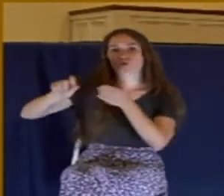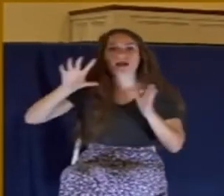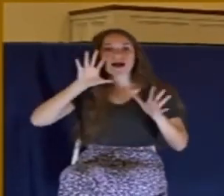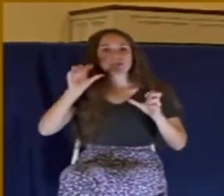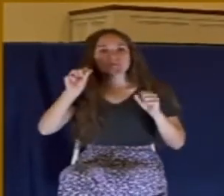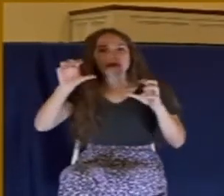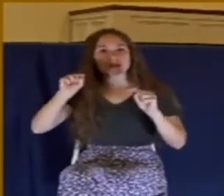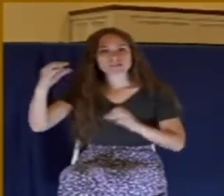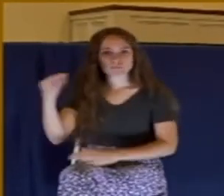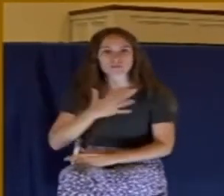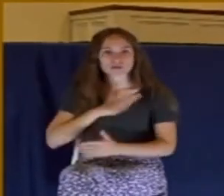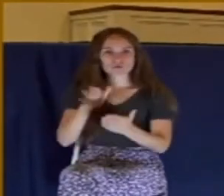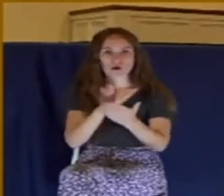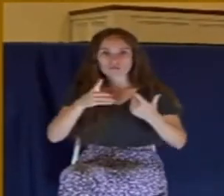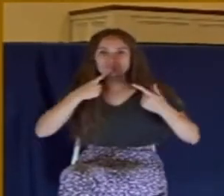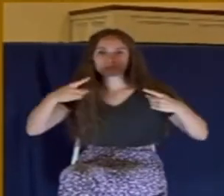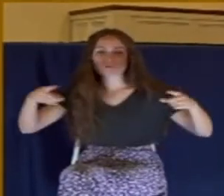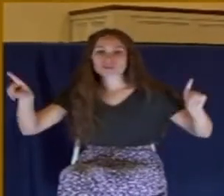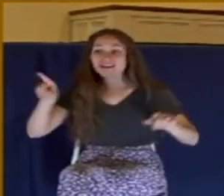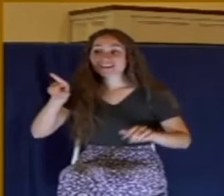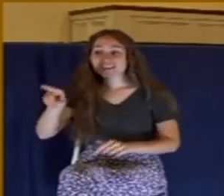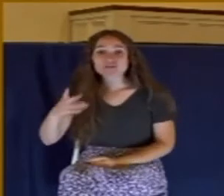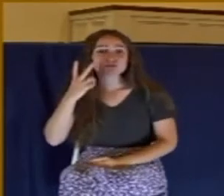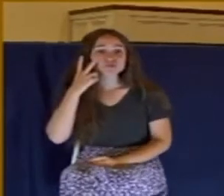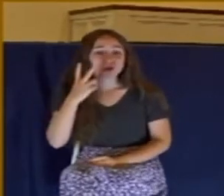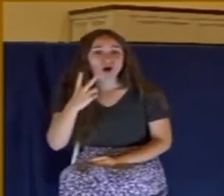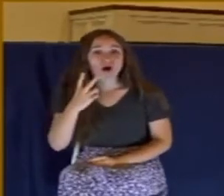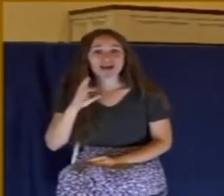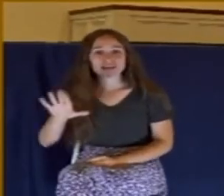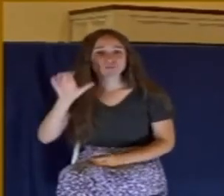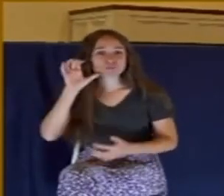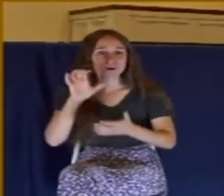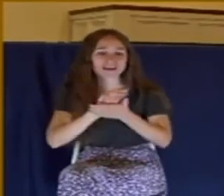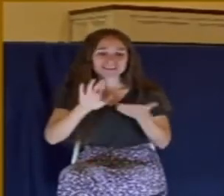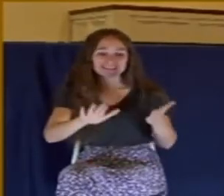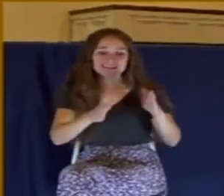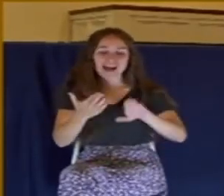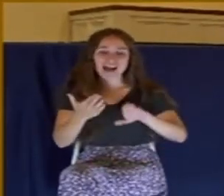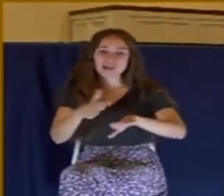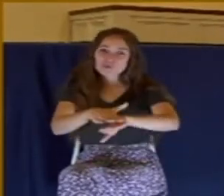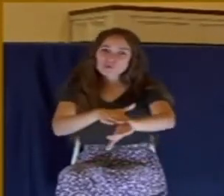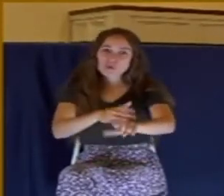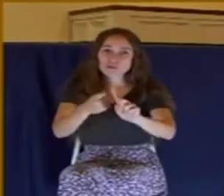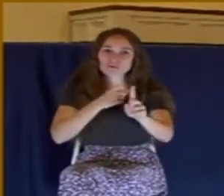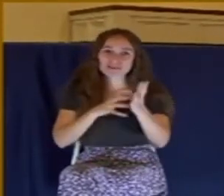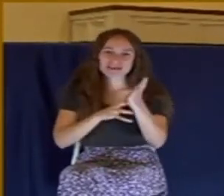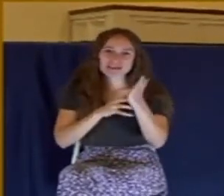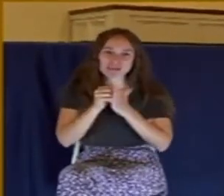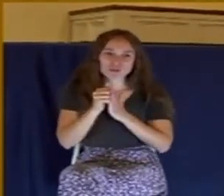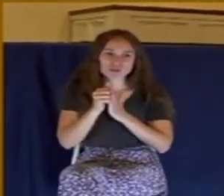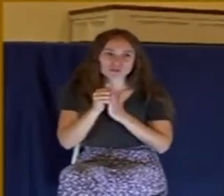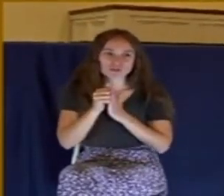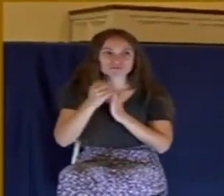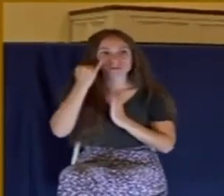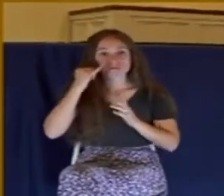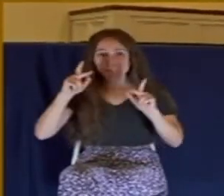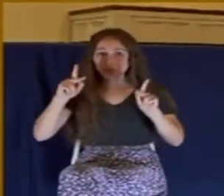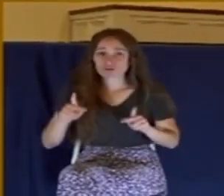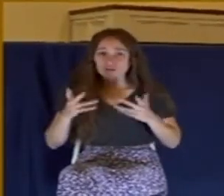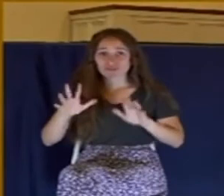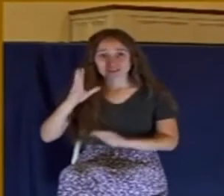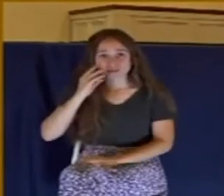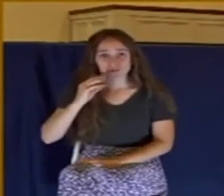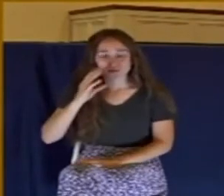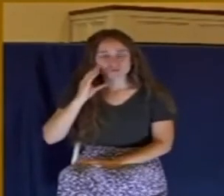cancer slowly. That was a very hard thing for him. Anyone who's ever gone through that knows that. But in recounting